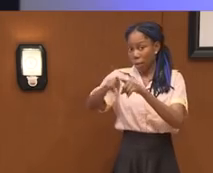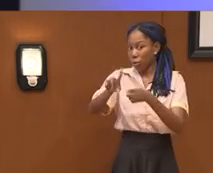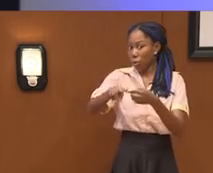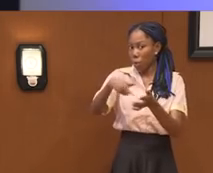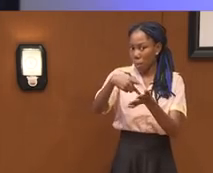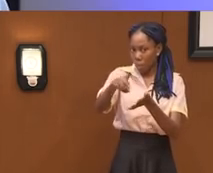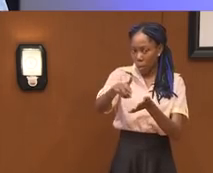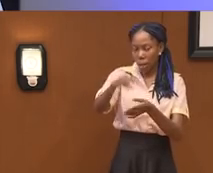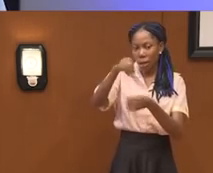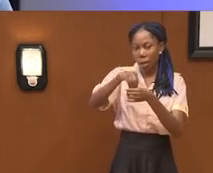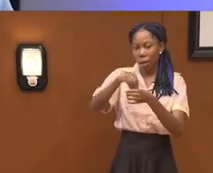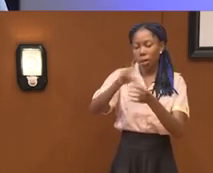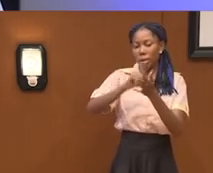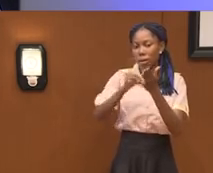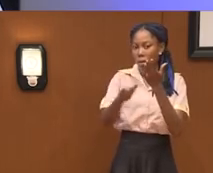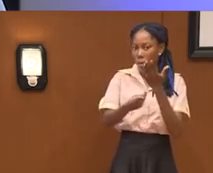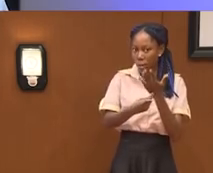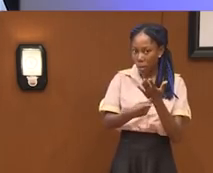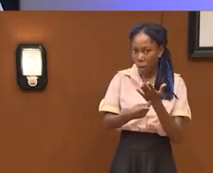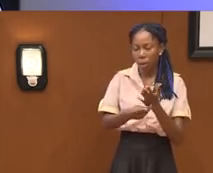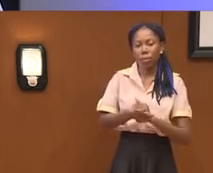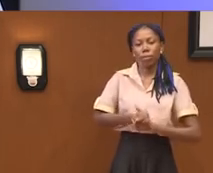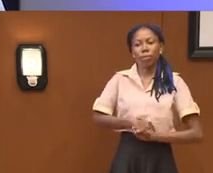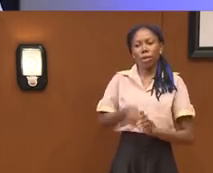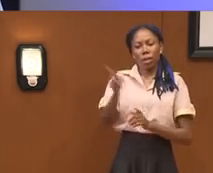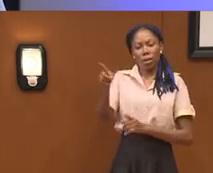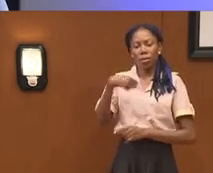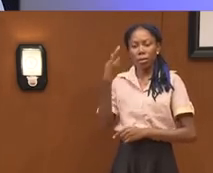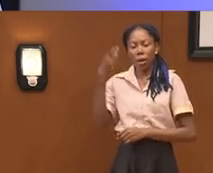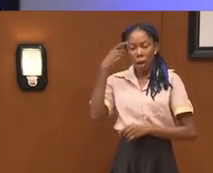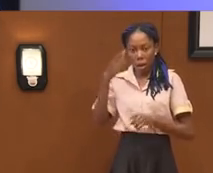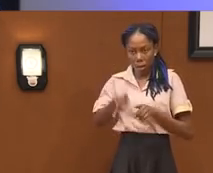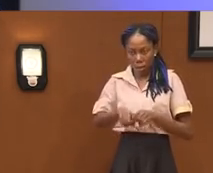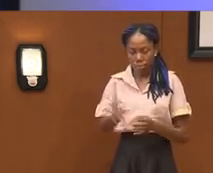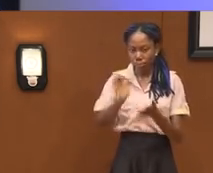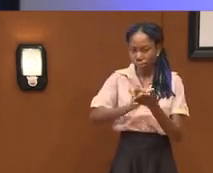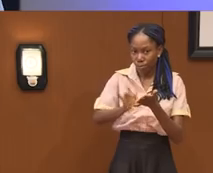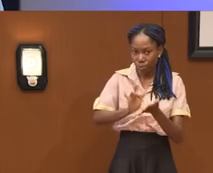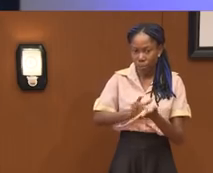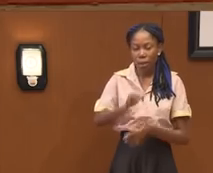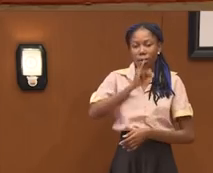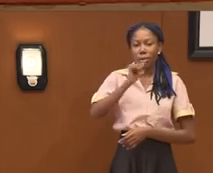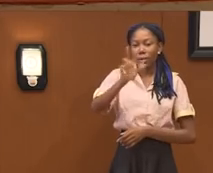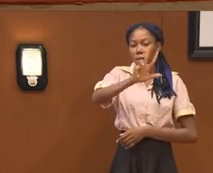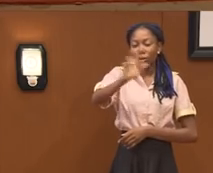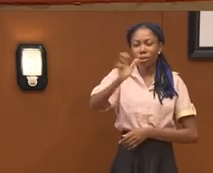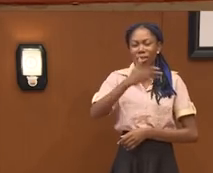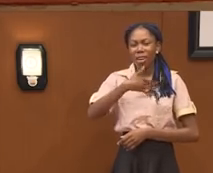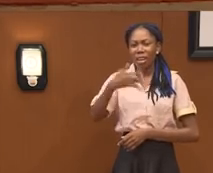December. So I allowed him to do the calculation based on his own standard. He's agreed his calculation, the balance was